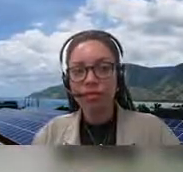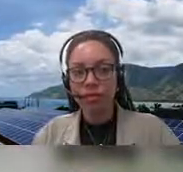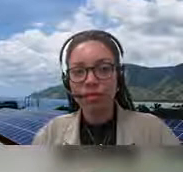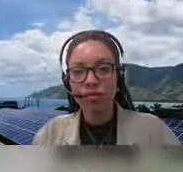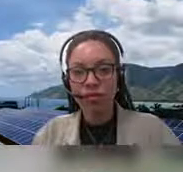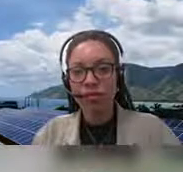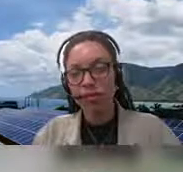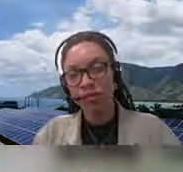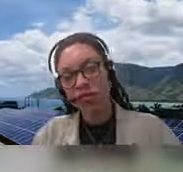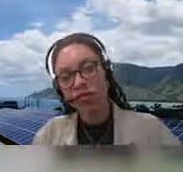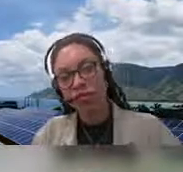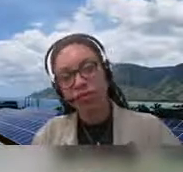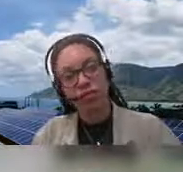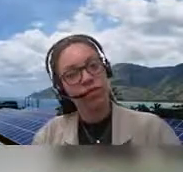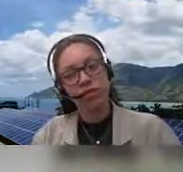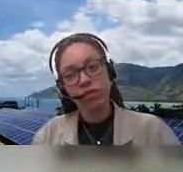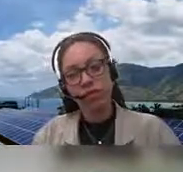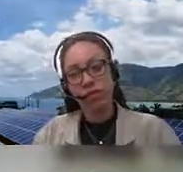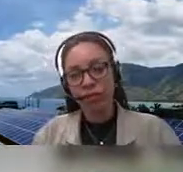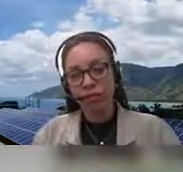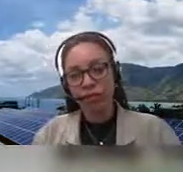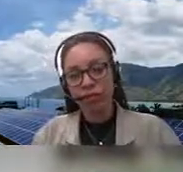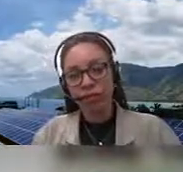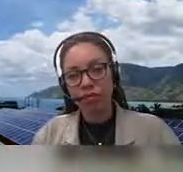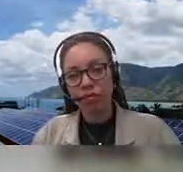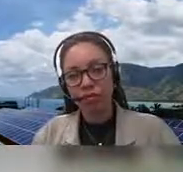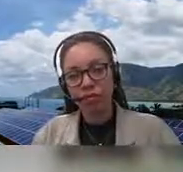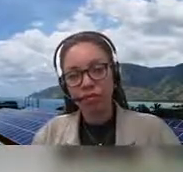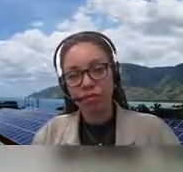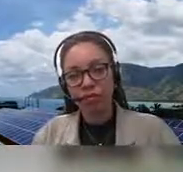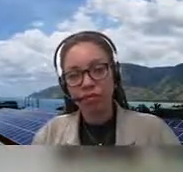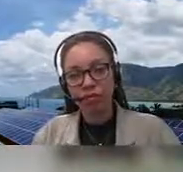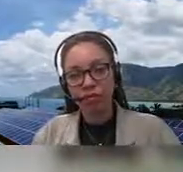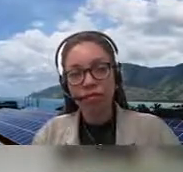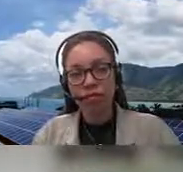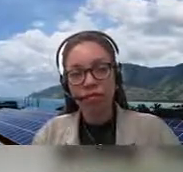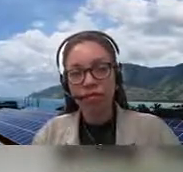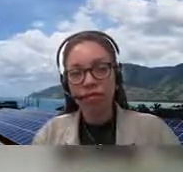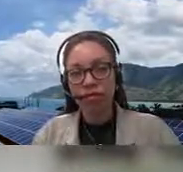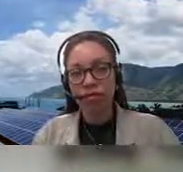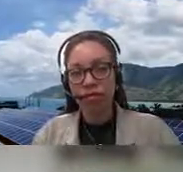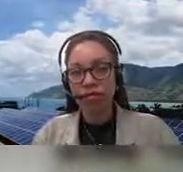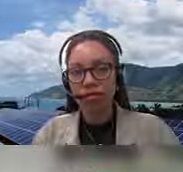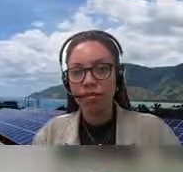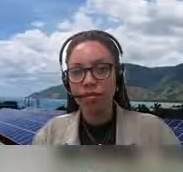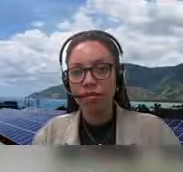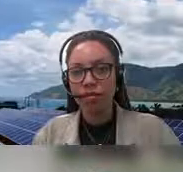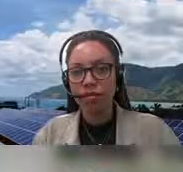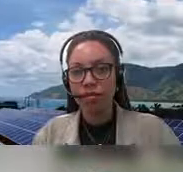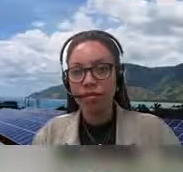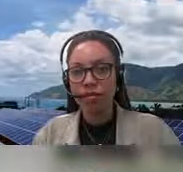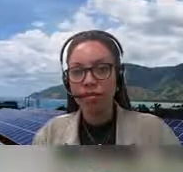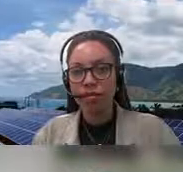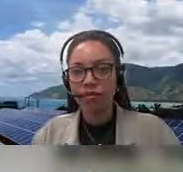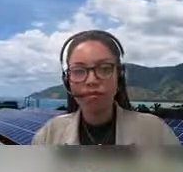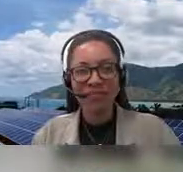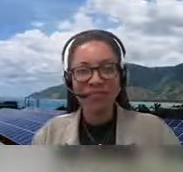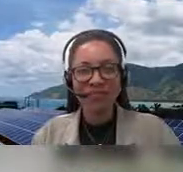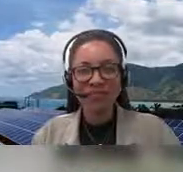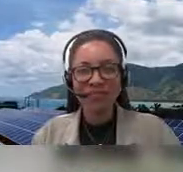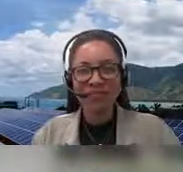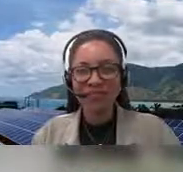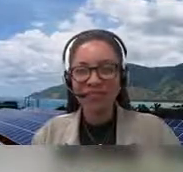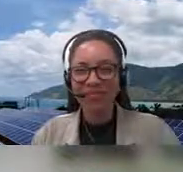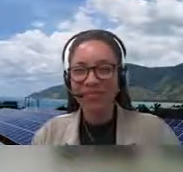processes and business models to ensure that consumers can benefit. So I think enough from me, Maddie. Thank you